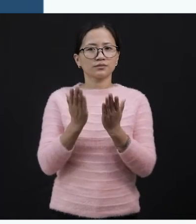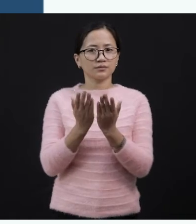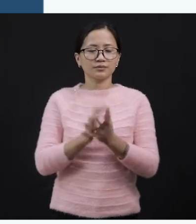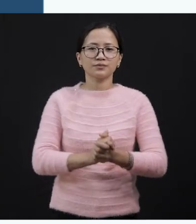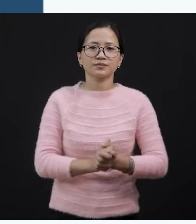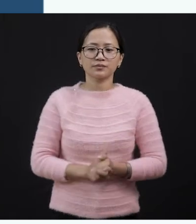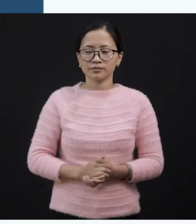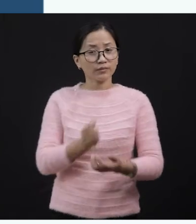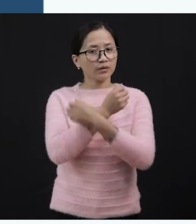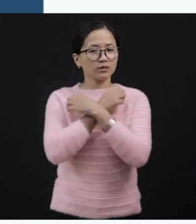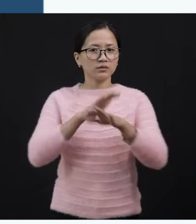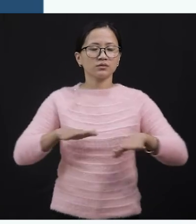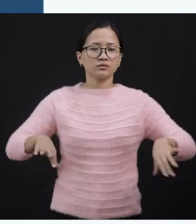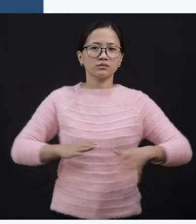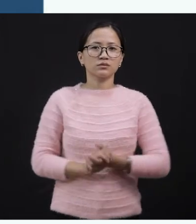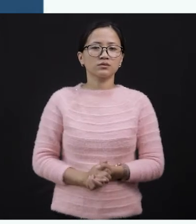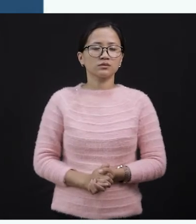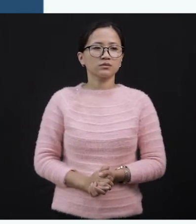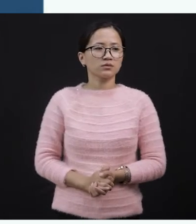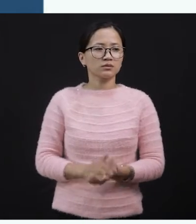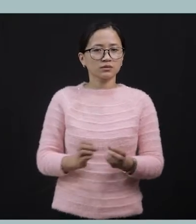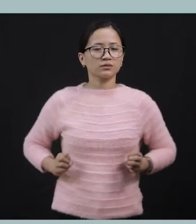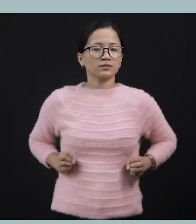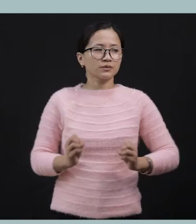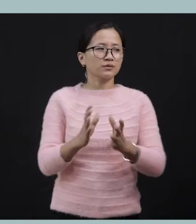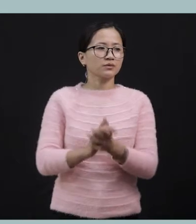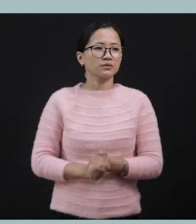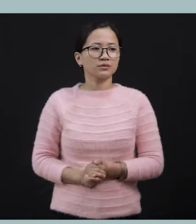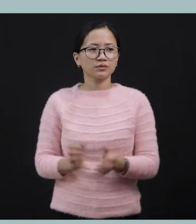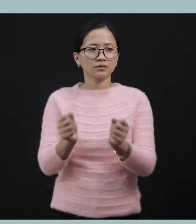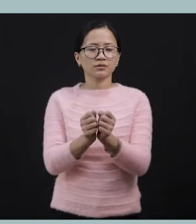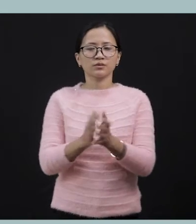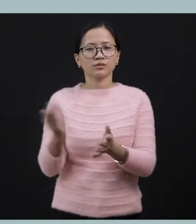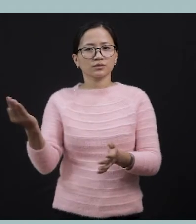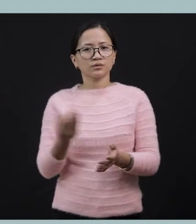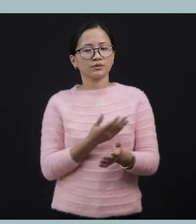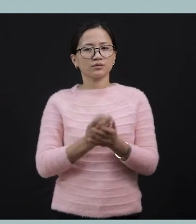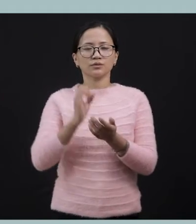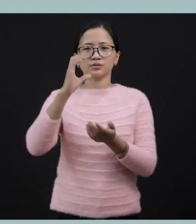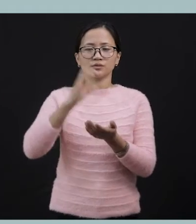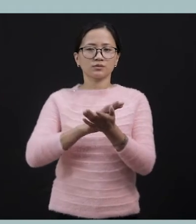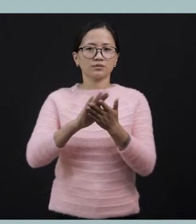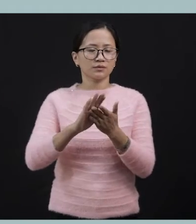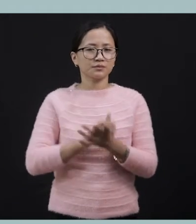Now, dear students, we will start with a new chapter.